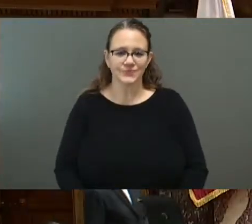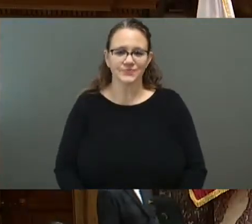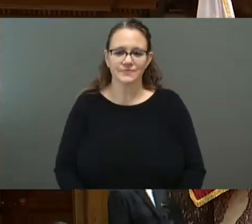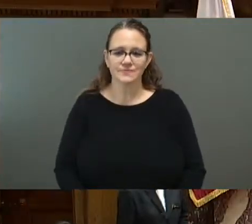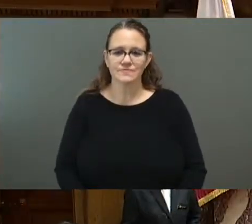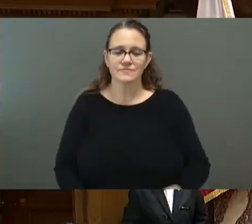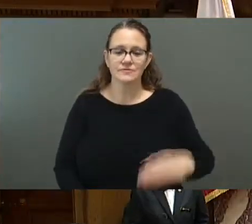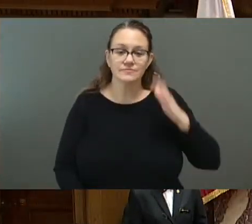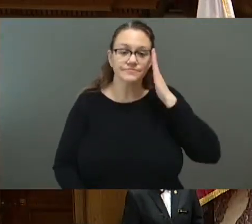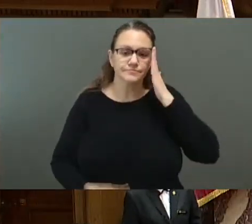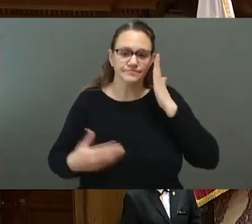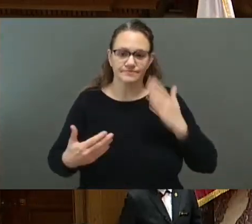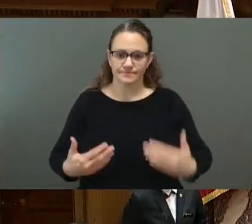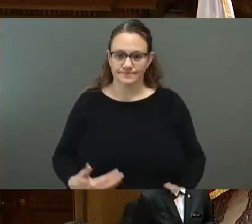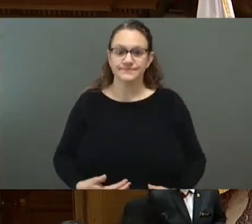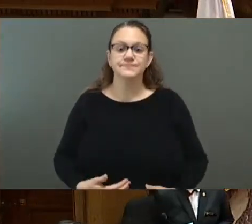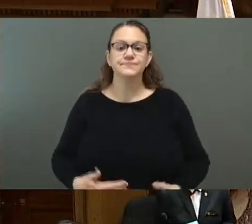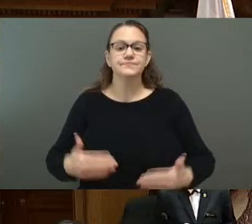Introduction of bills.